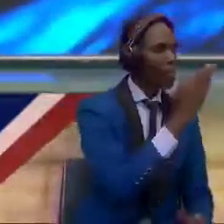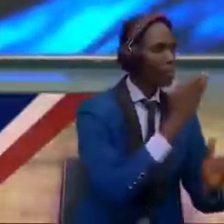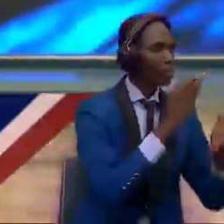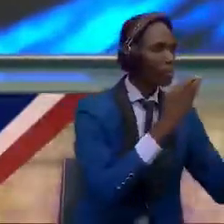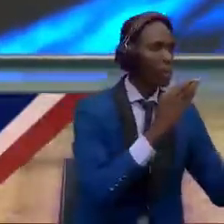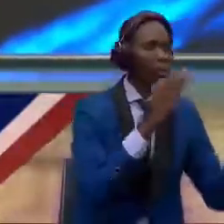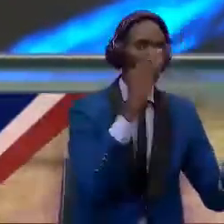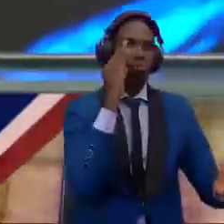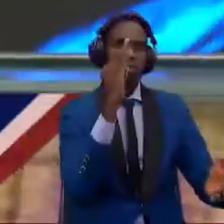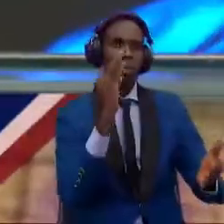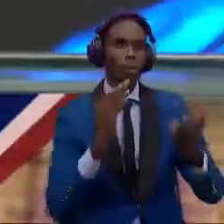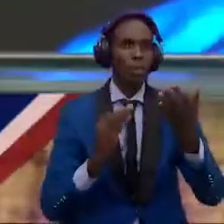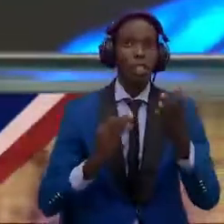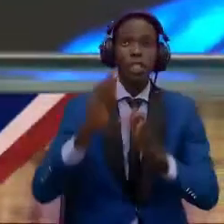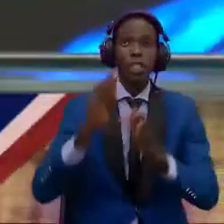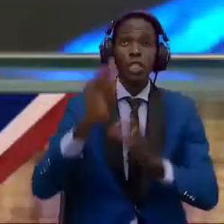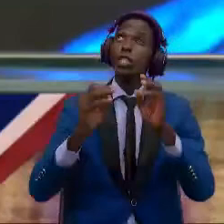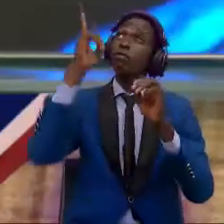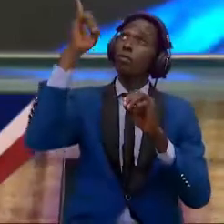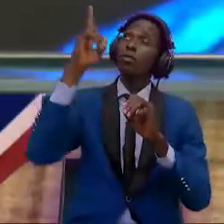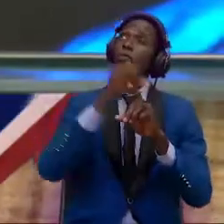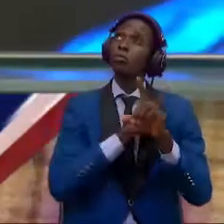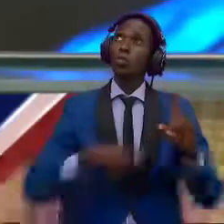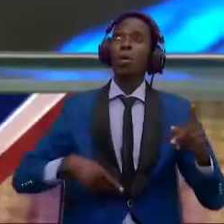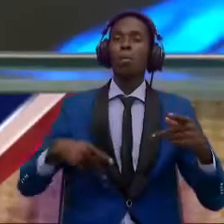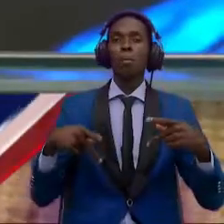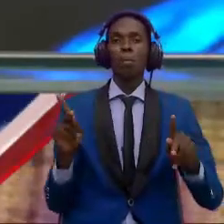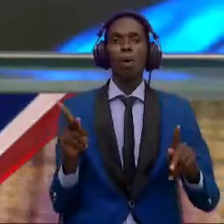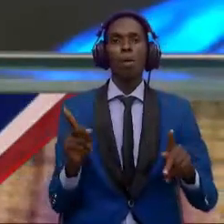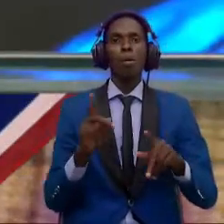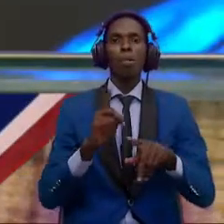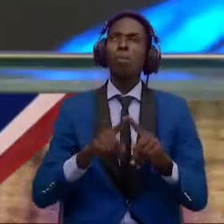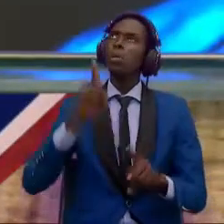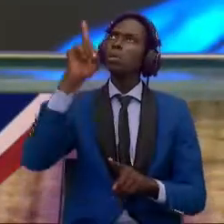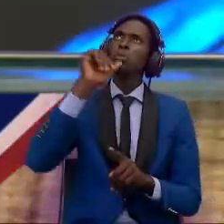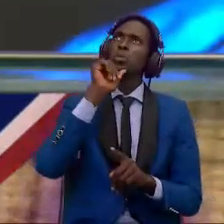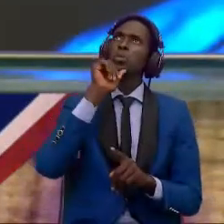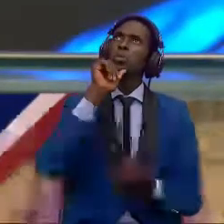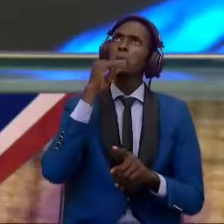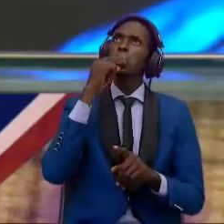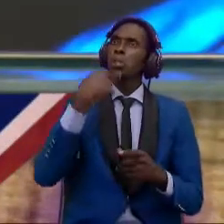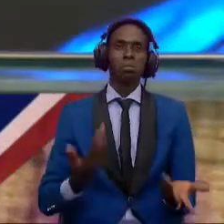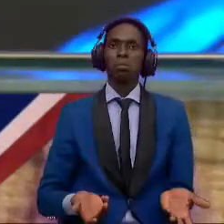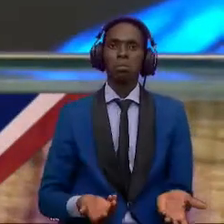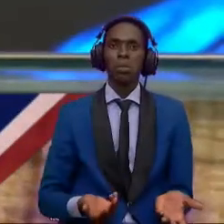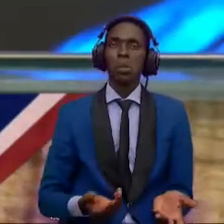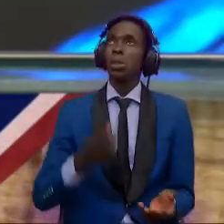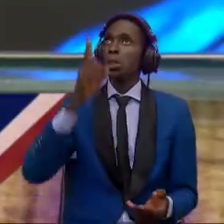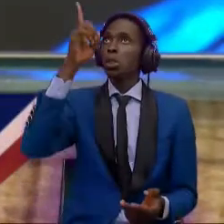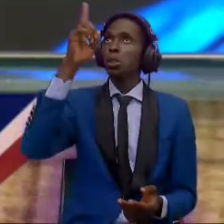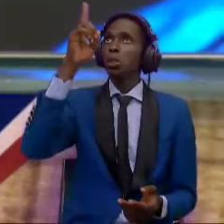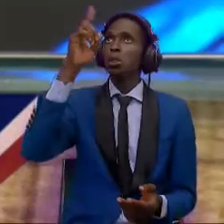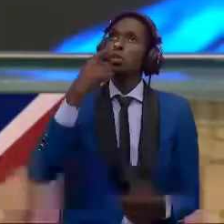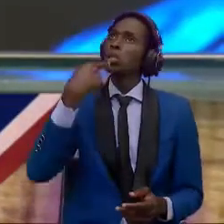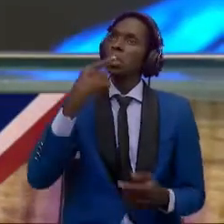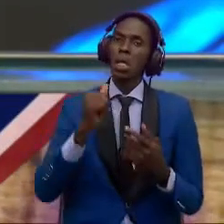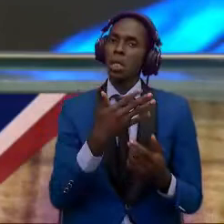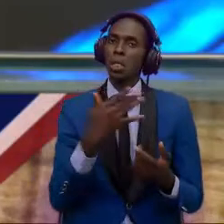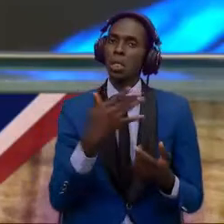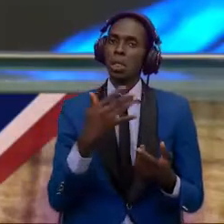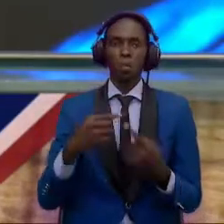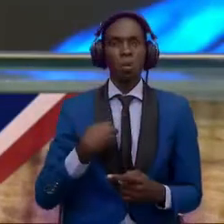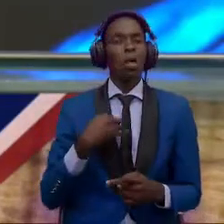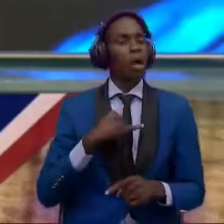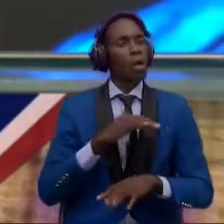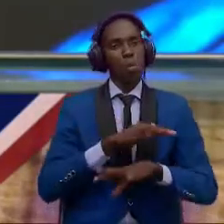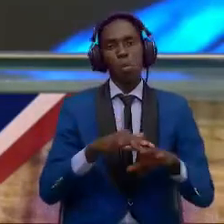there, if the Lord will. And God has not spoken to me. And because God has not spoken to me, and I don't want